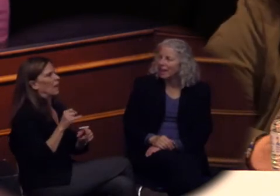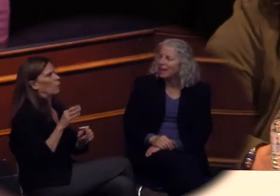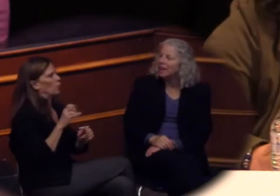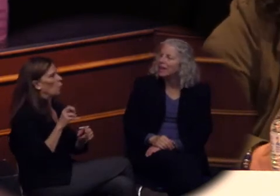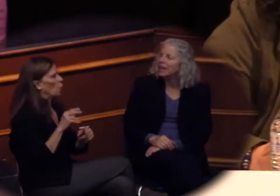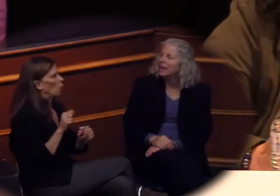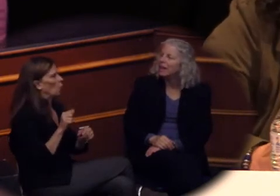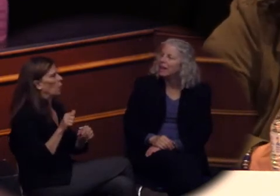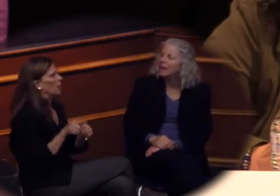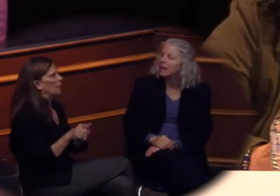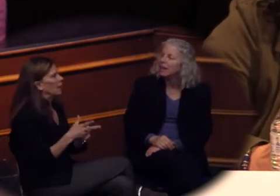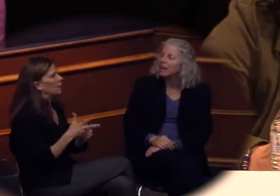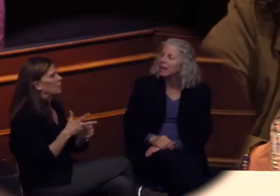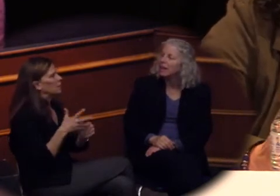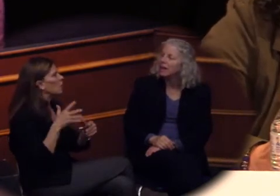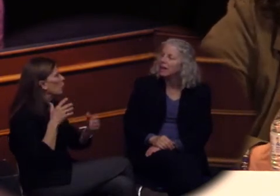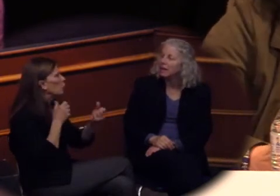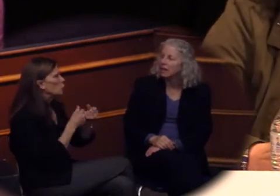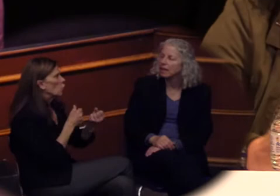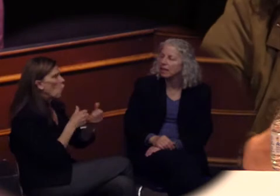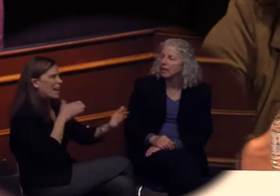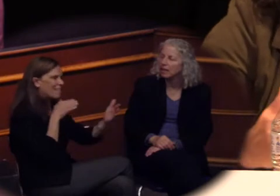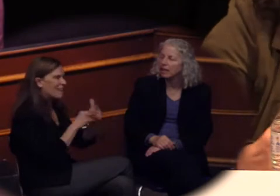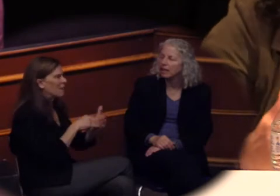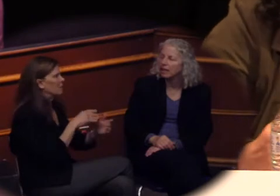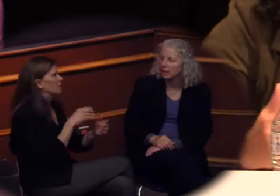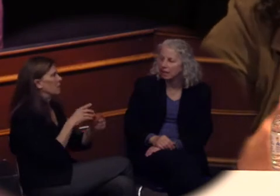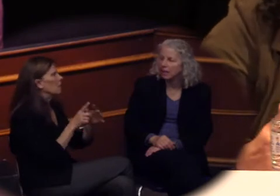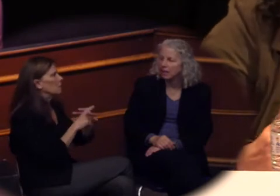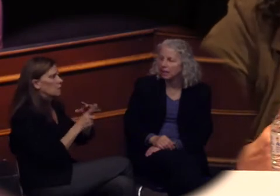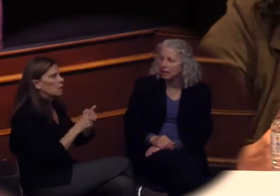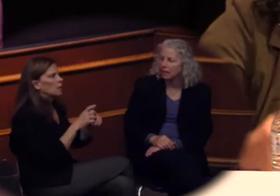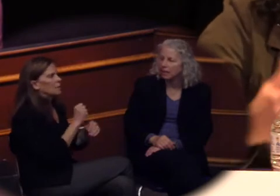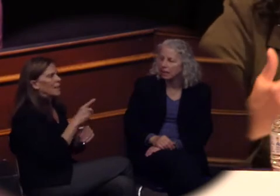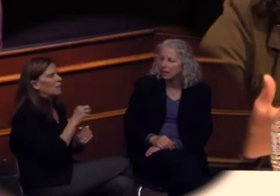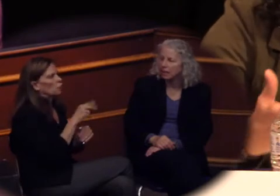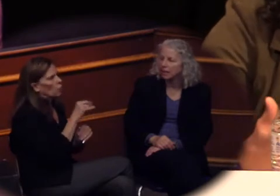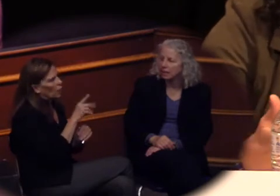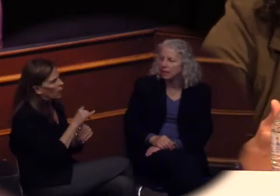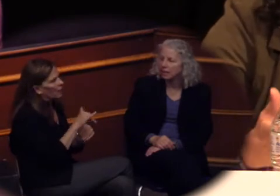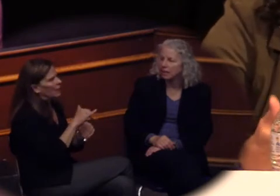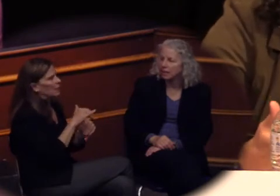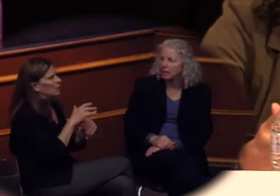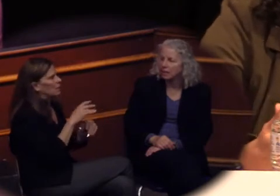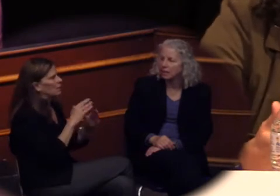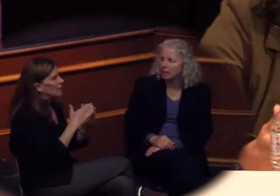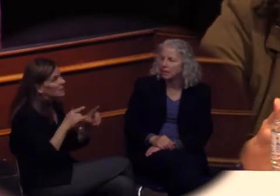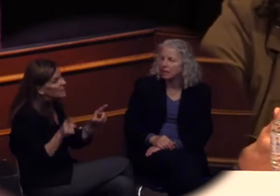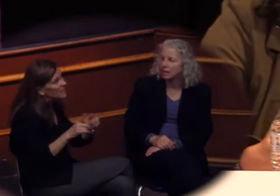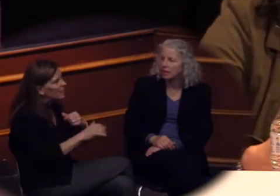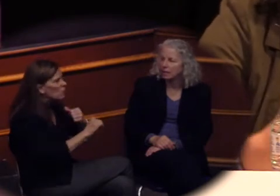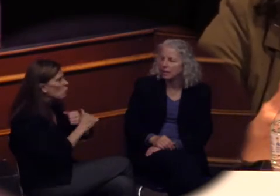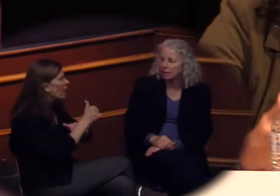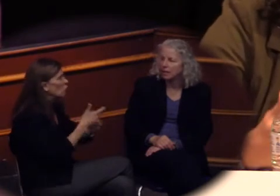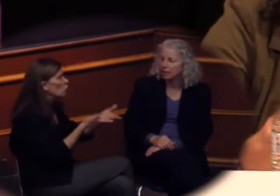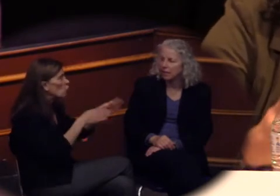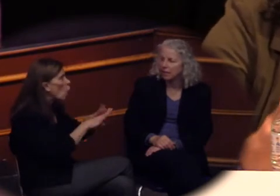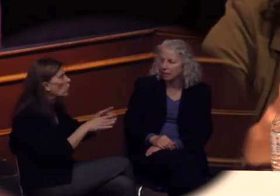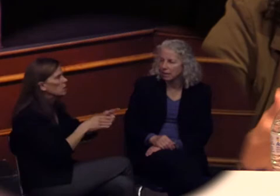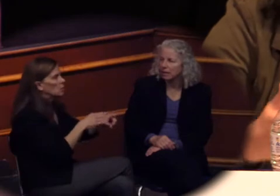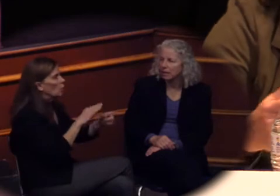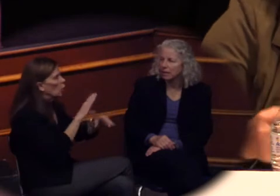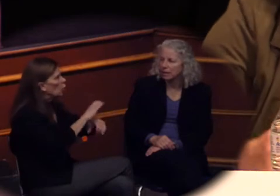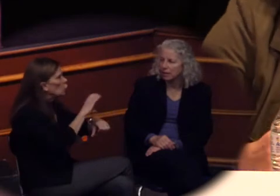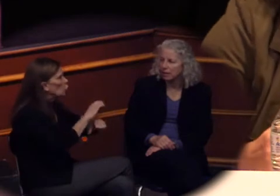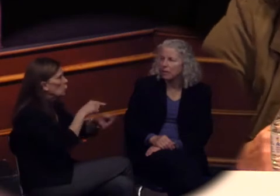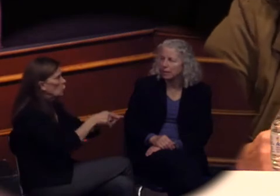the notion of sanctuary cities. He's even trying to shut down a church that is a sanctuary for people who do not have a legal status